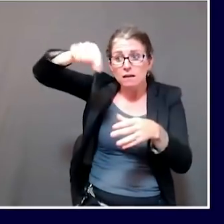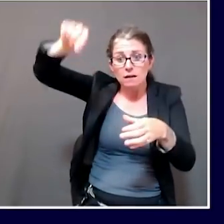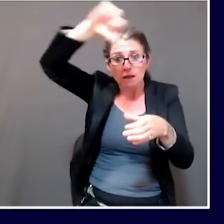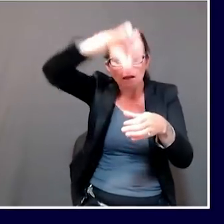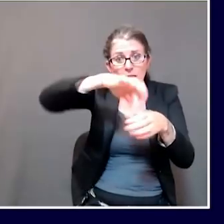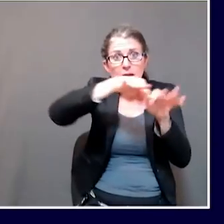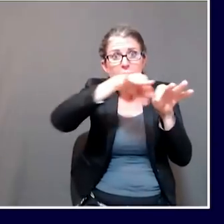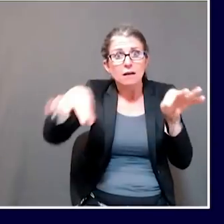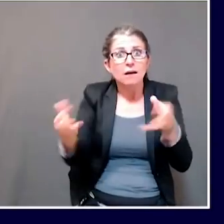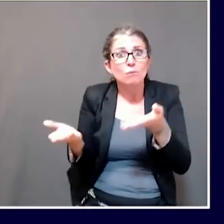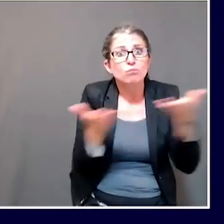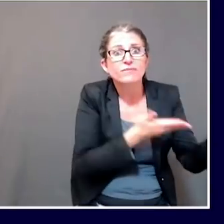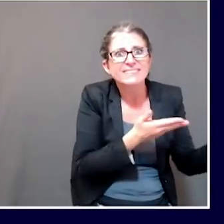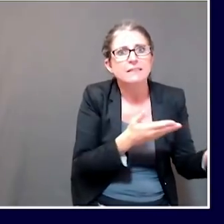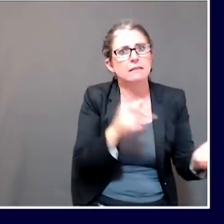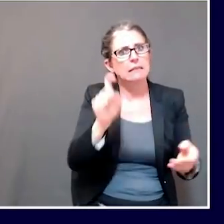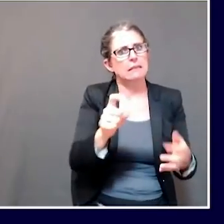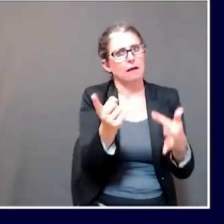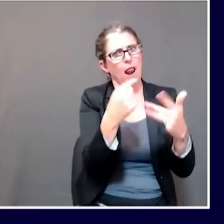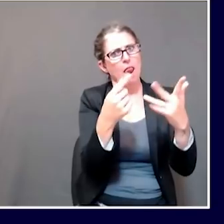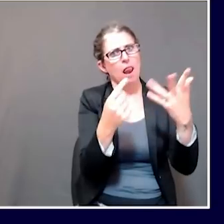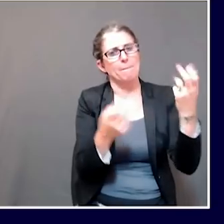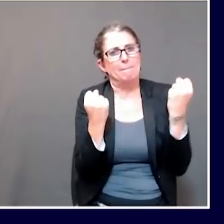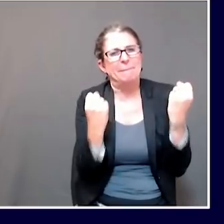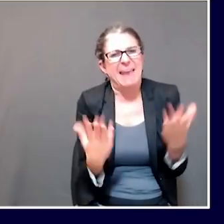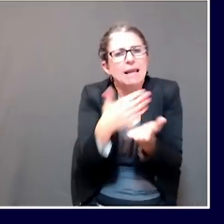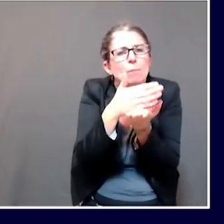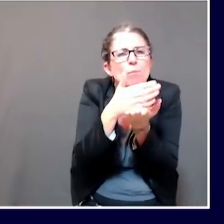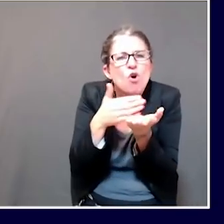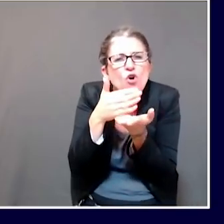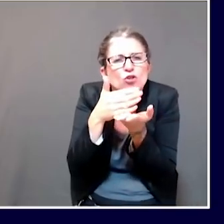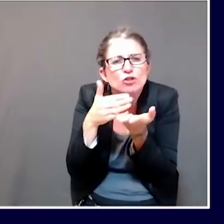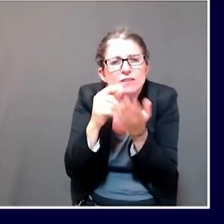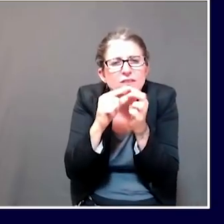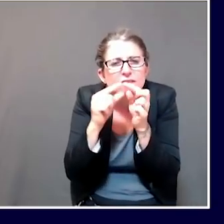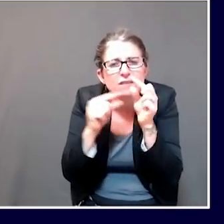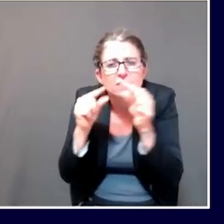again, working right now to bring on some additional ones in areas of high need.